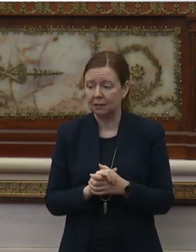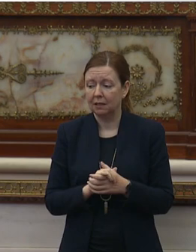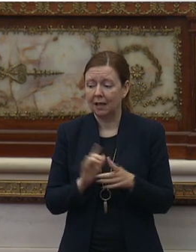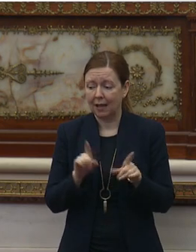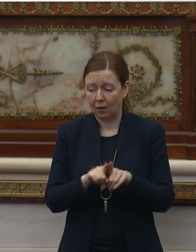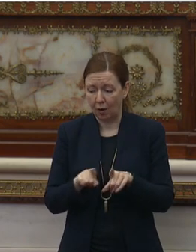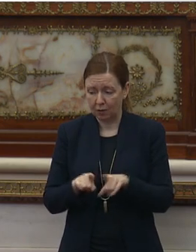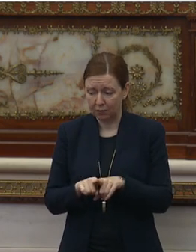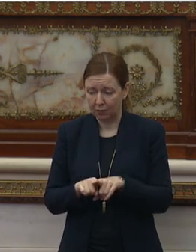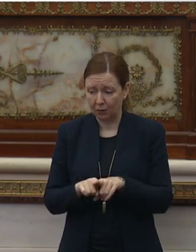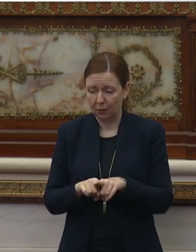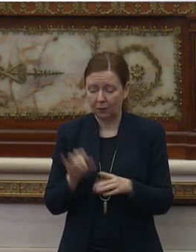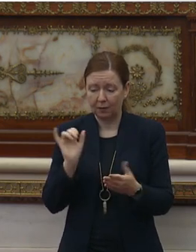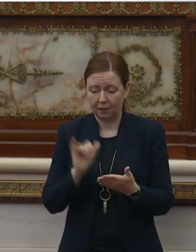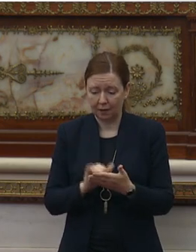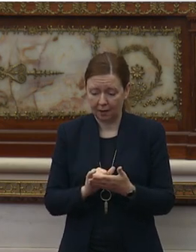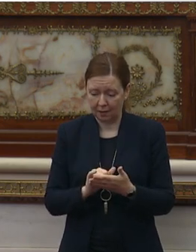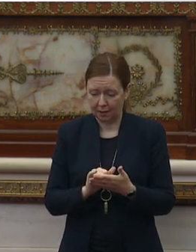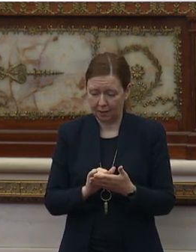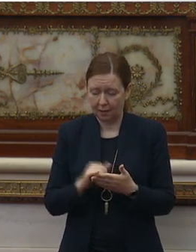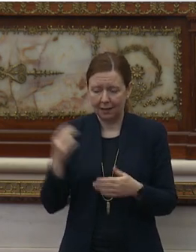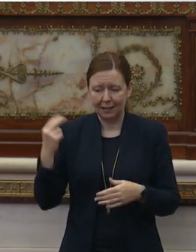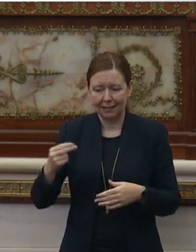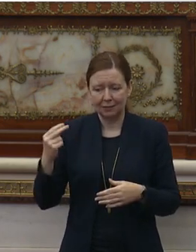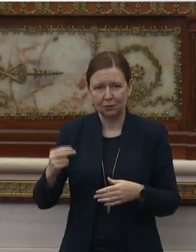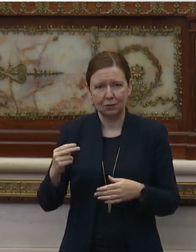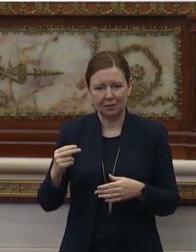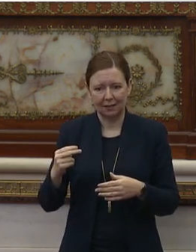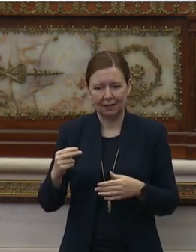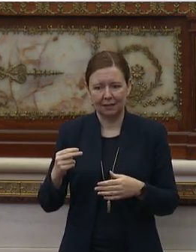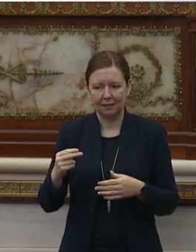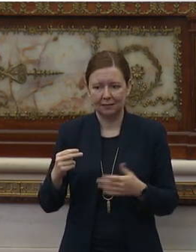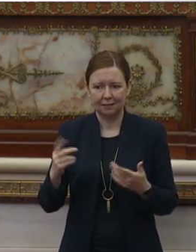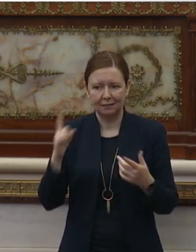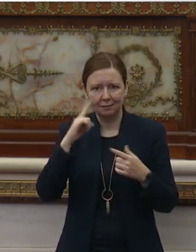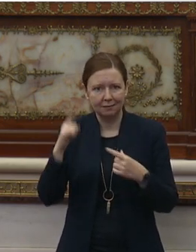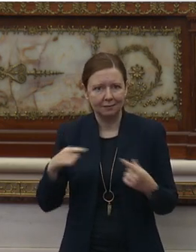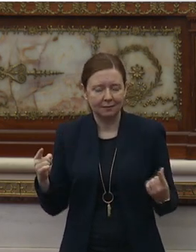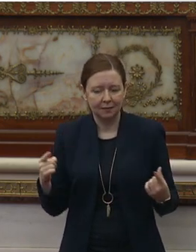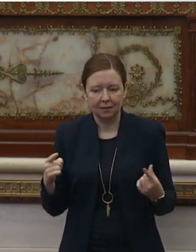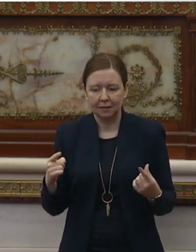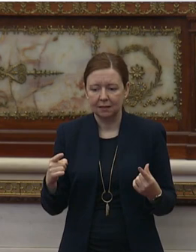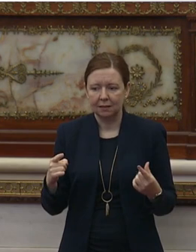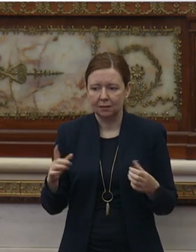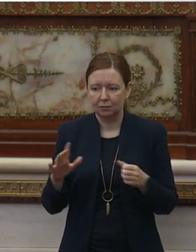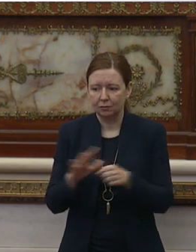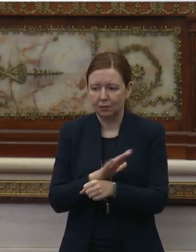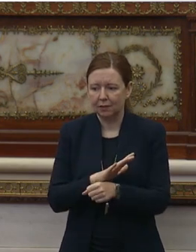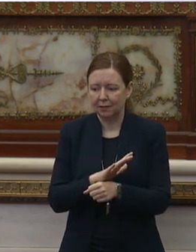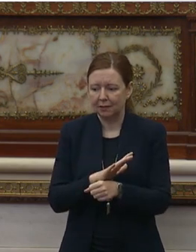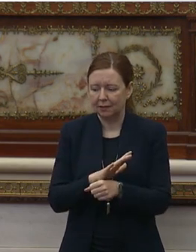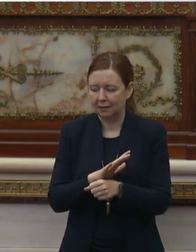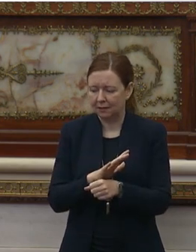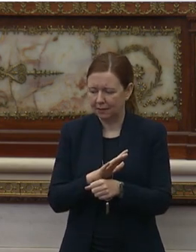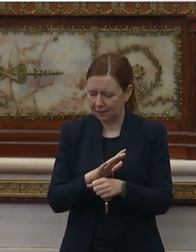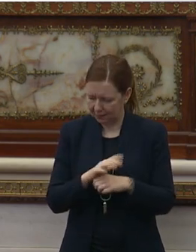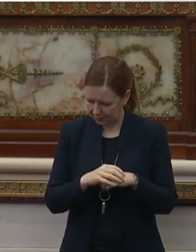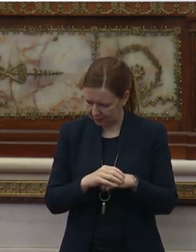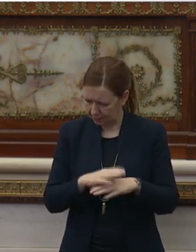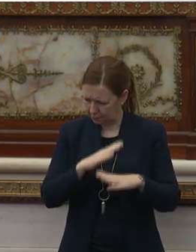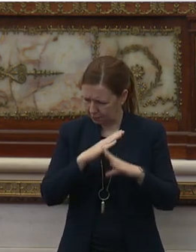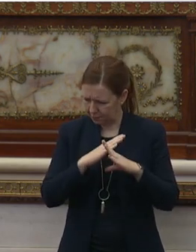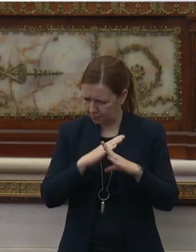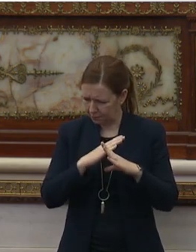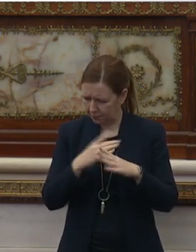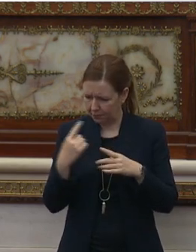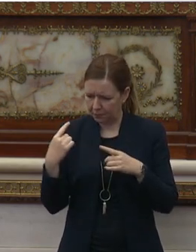also that historic context be trying to be defended here is a wholly ahistorical invention